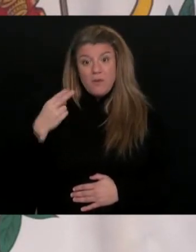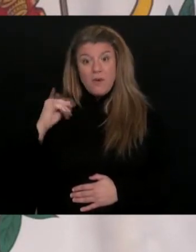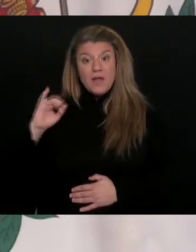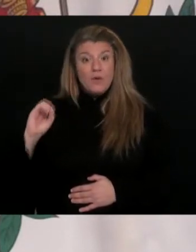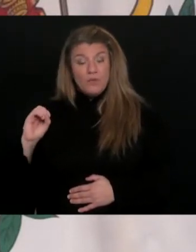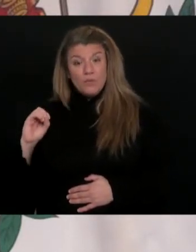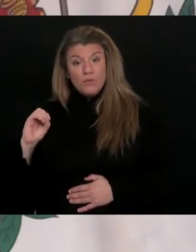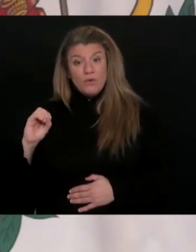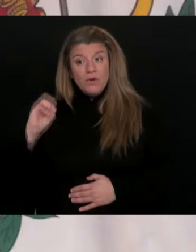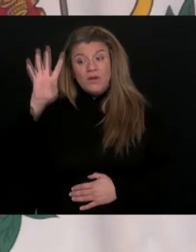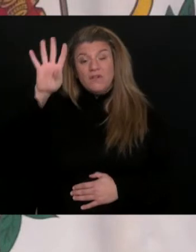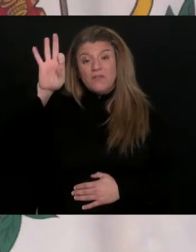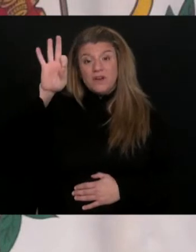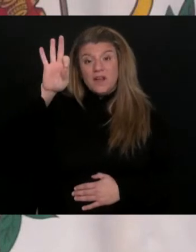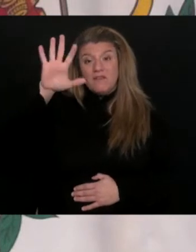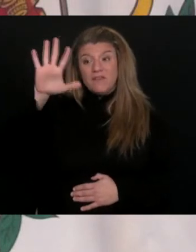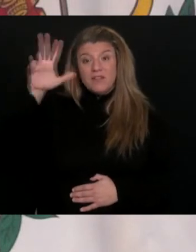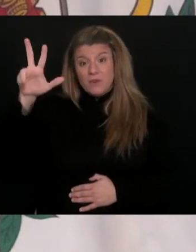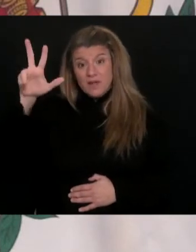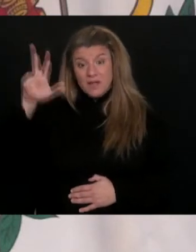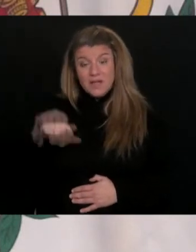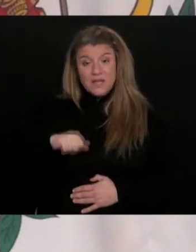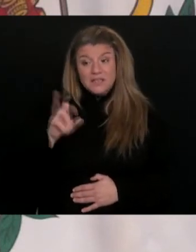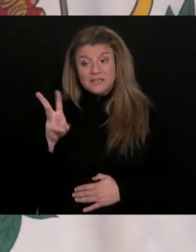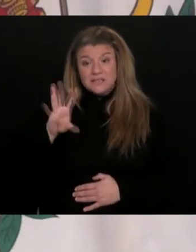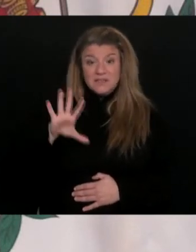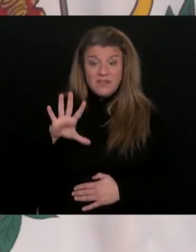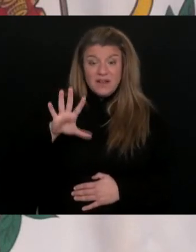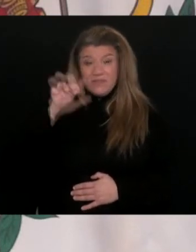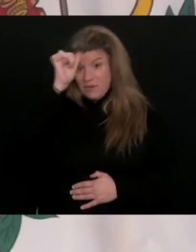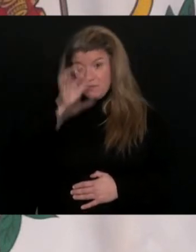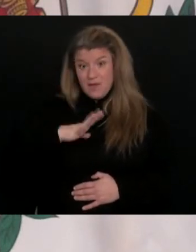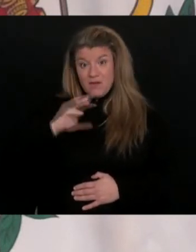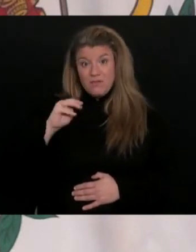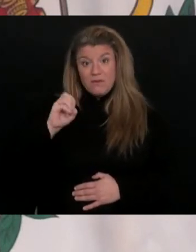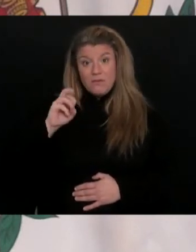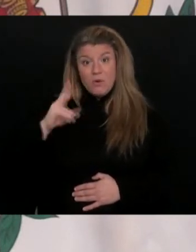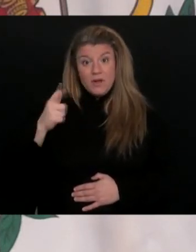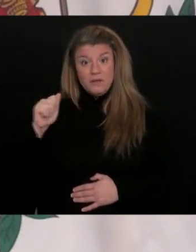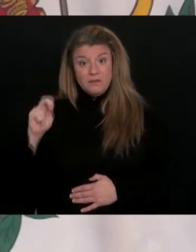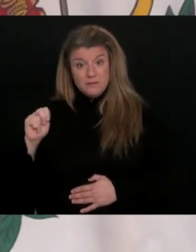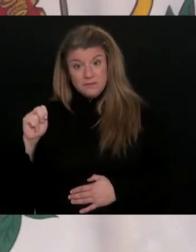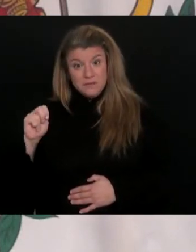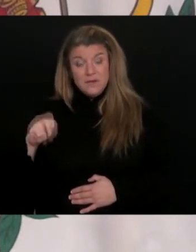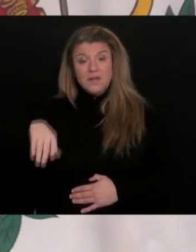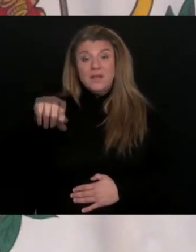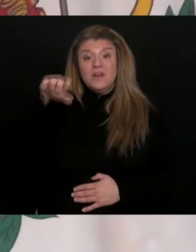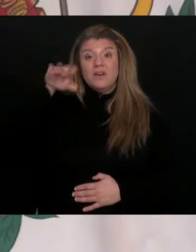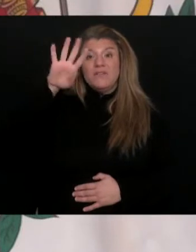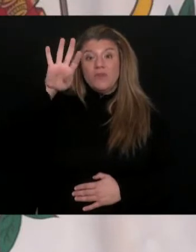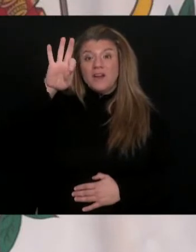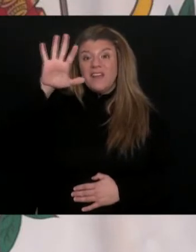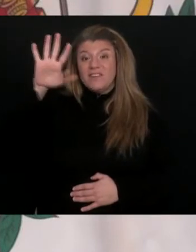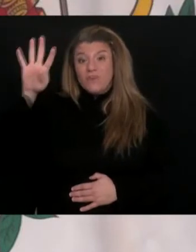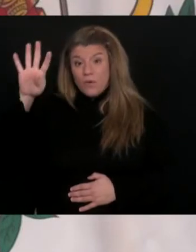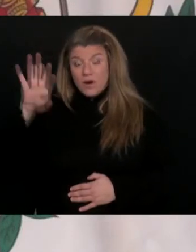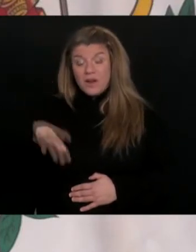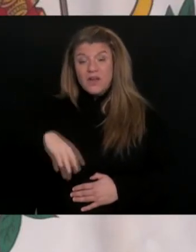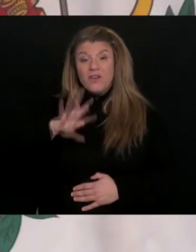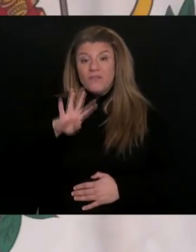County. The 4,953rd death, a 65-year-old male from Morgan County. The 4,954th death,